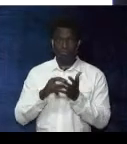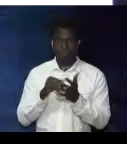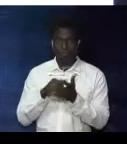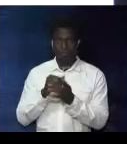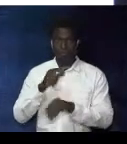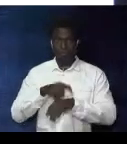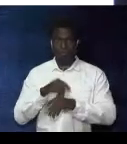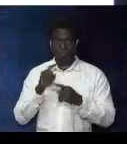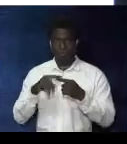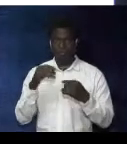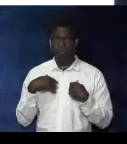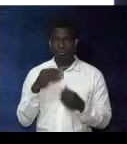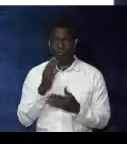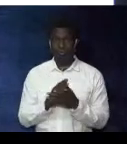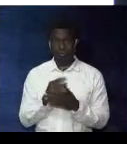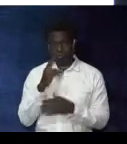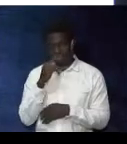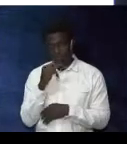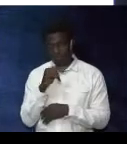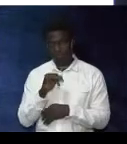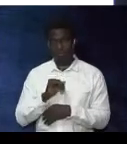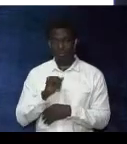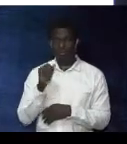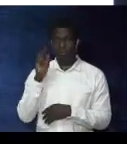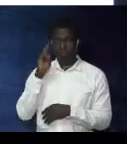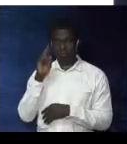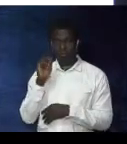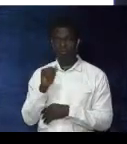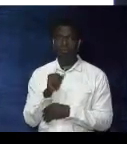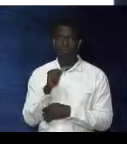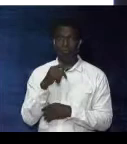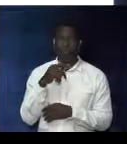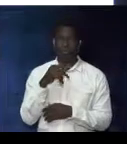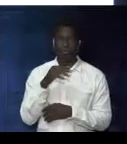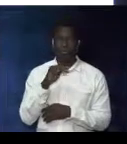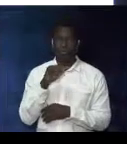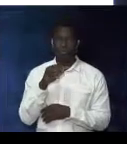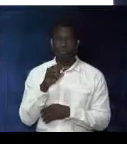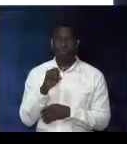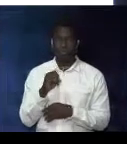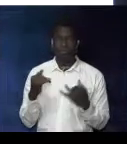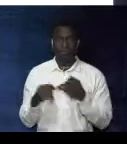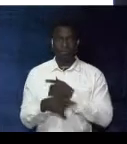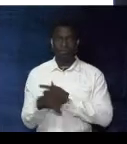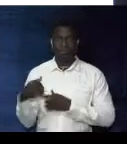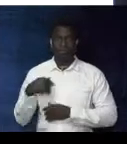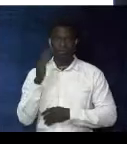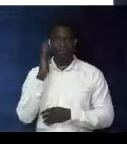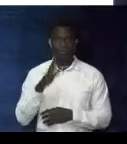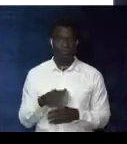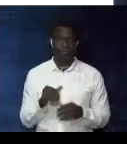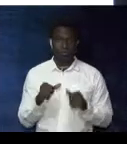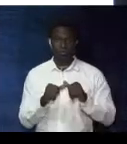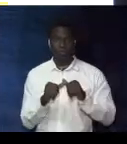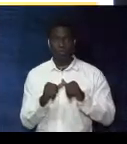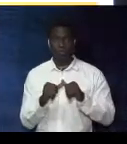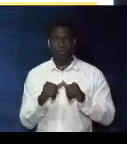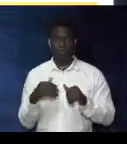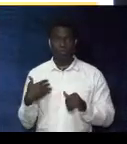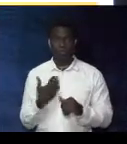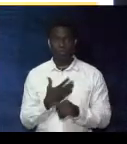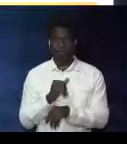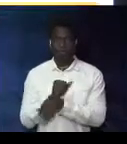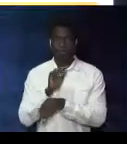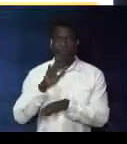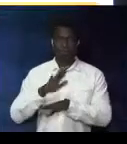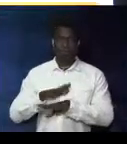means it is time to have some fun. Hi, I'm Uncle Agbaje. Today in mathematics, we will continue our work